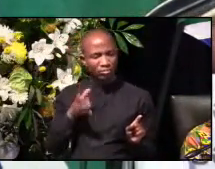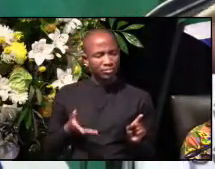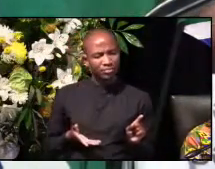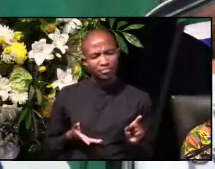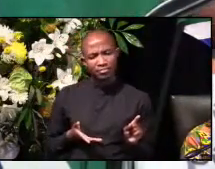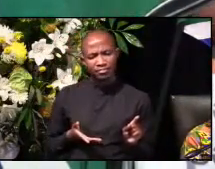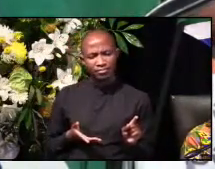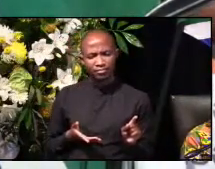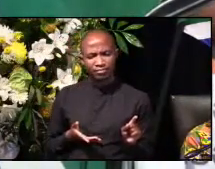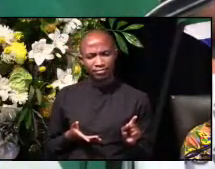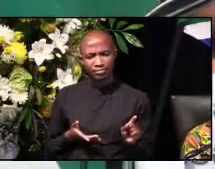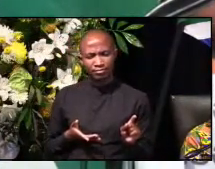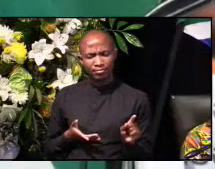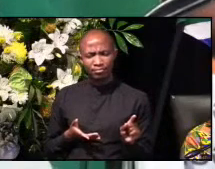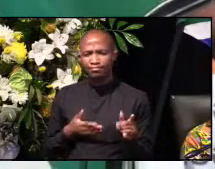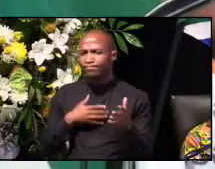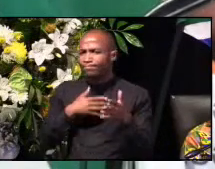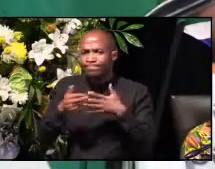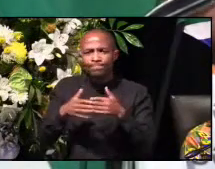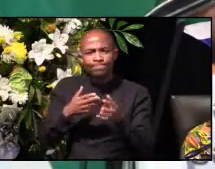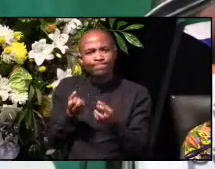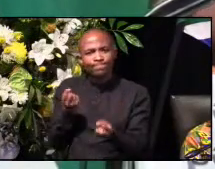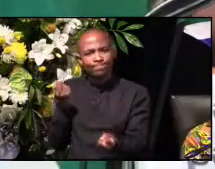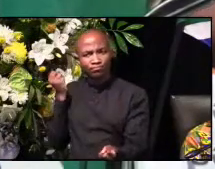now even the articulations